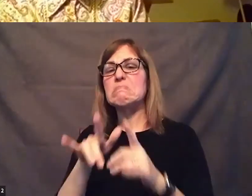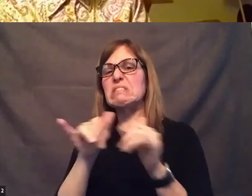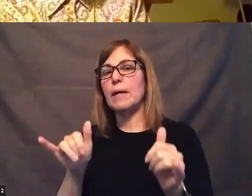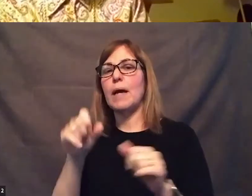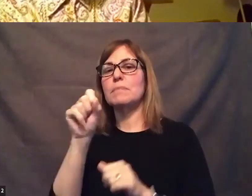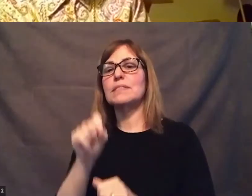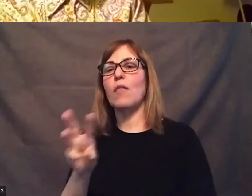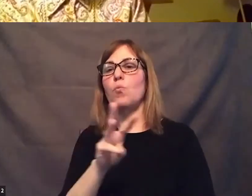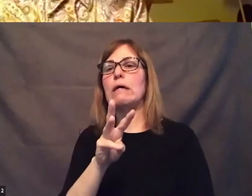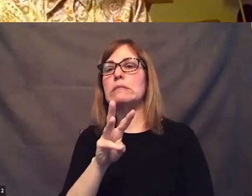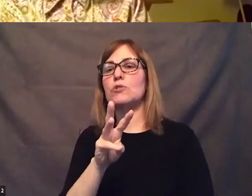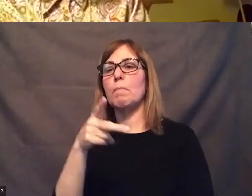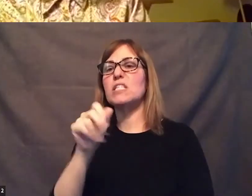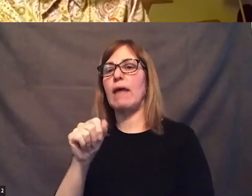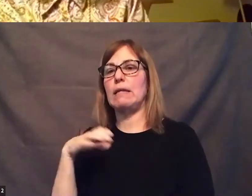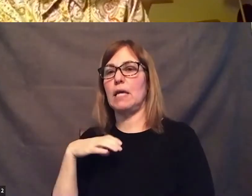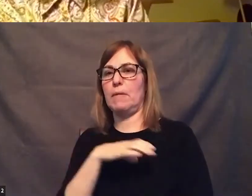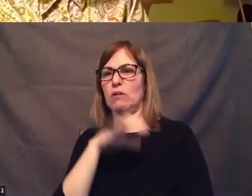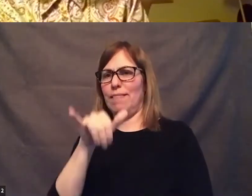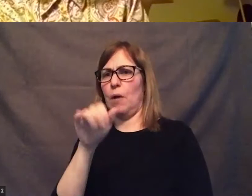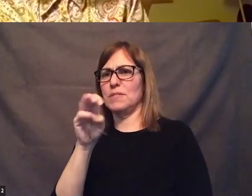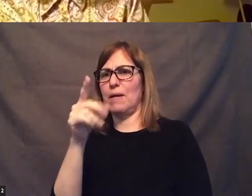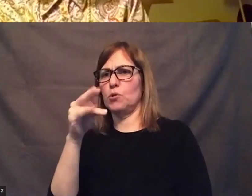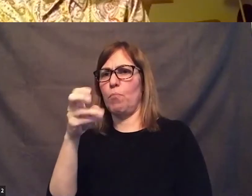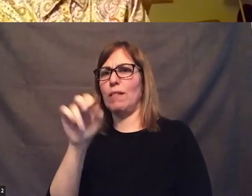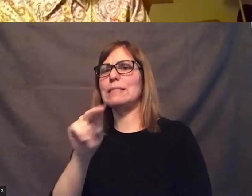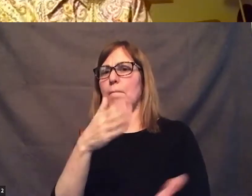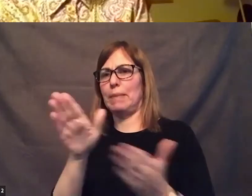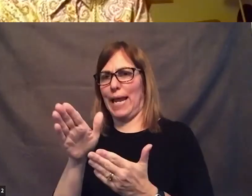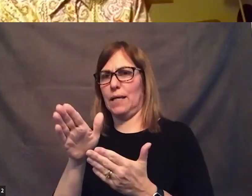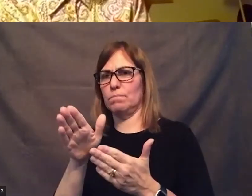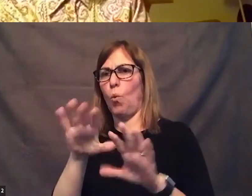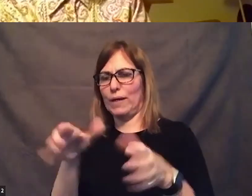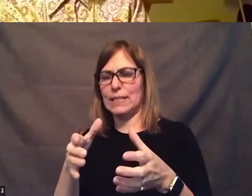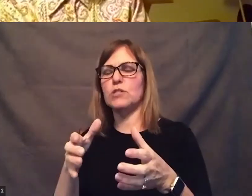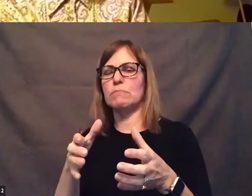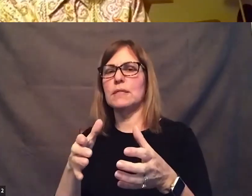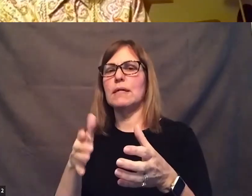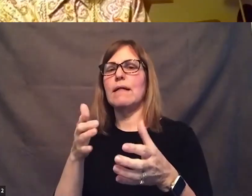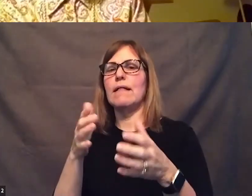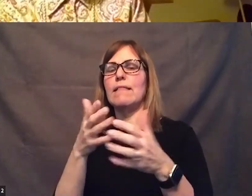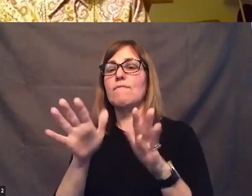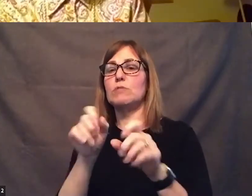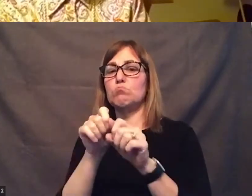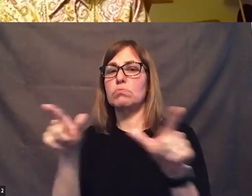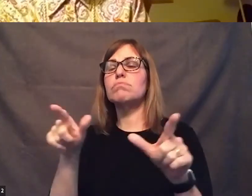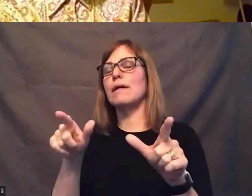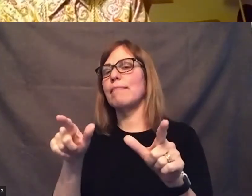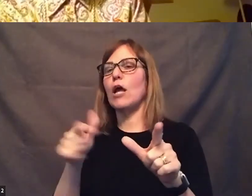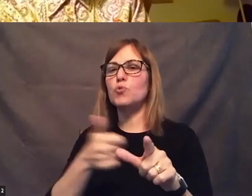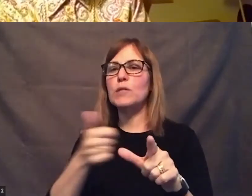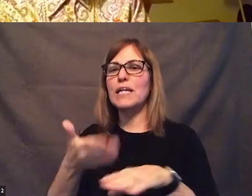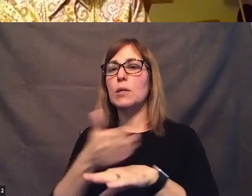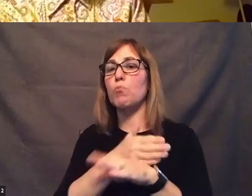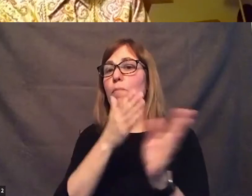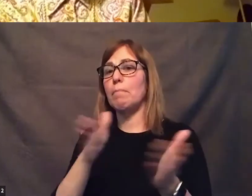Pennsylvania Commission, which was the Metropolitan Planning Organization, released its Transportation Improvement Plan and recommended that